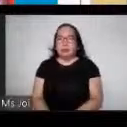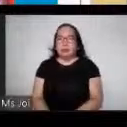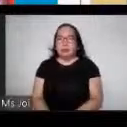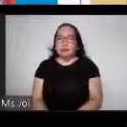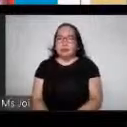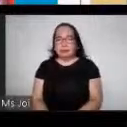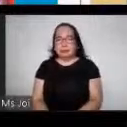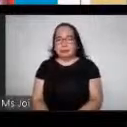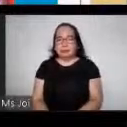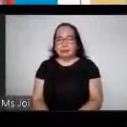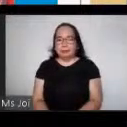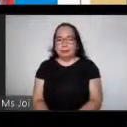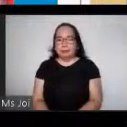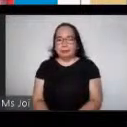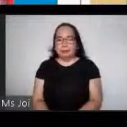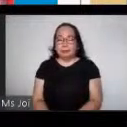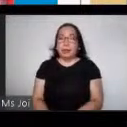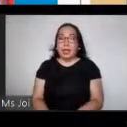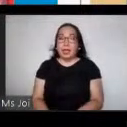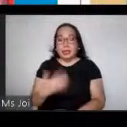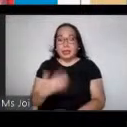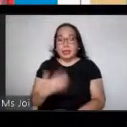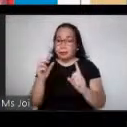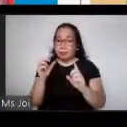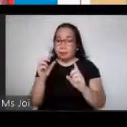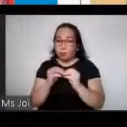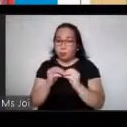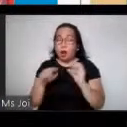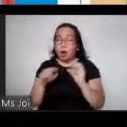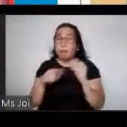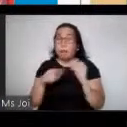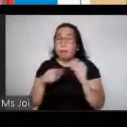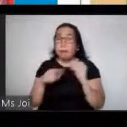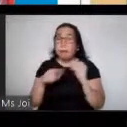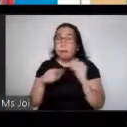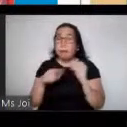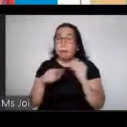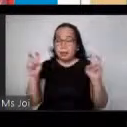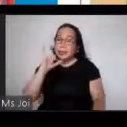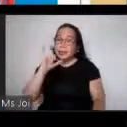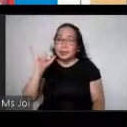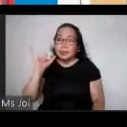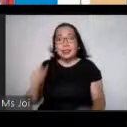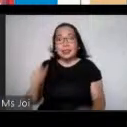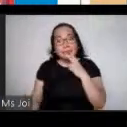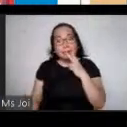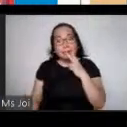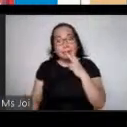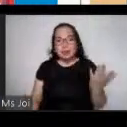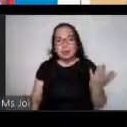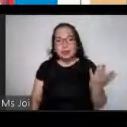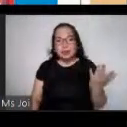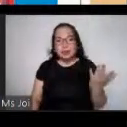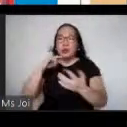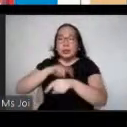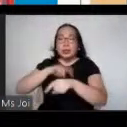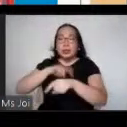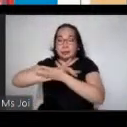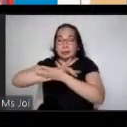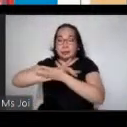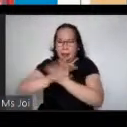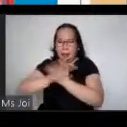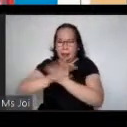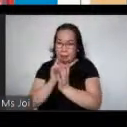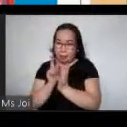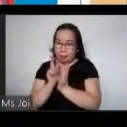So just a short word of alcohol drinking and smoking. So during the COVID, ayaw po natin na i-aggravate or up